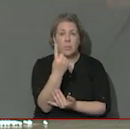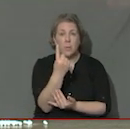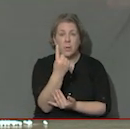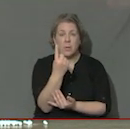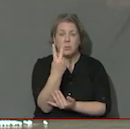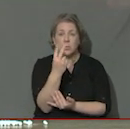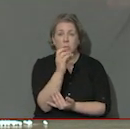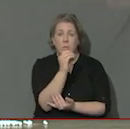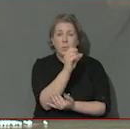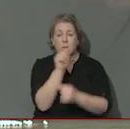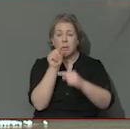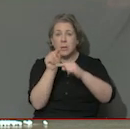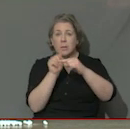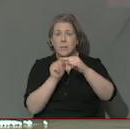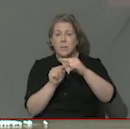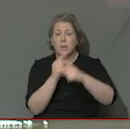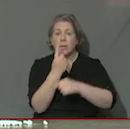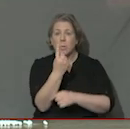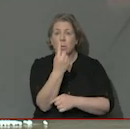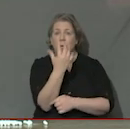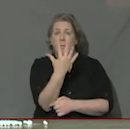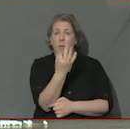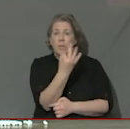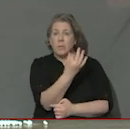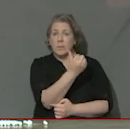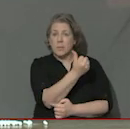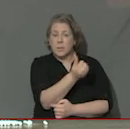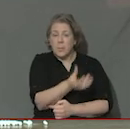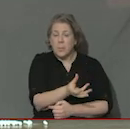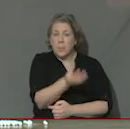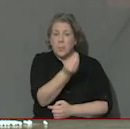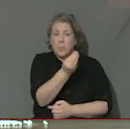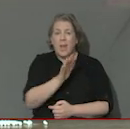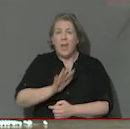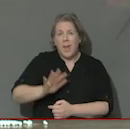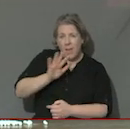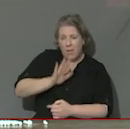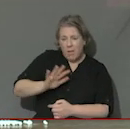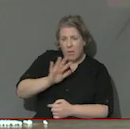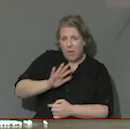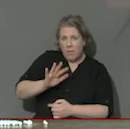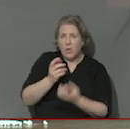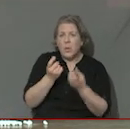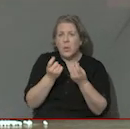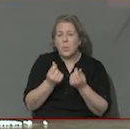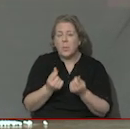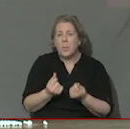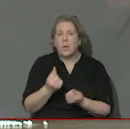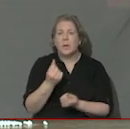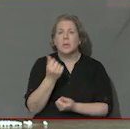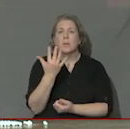8,371,200 divided by 1,536, we get an average price of R5.45.